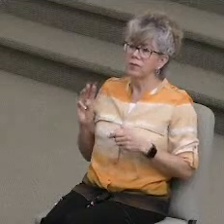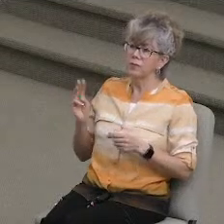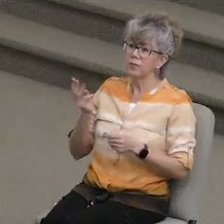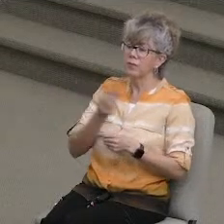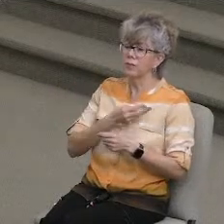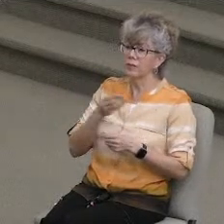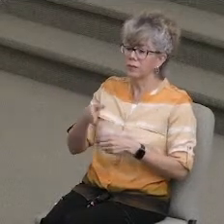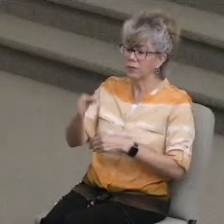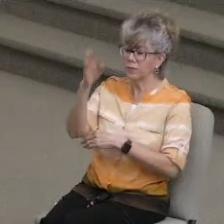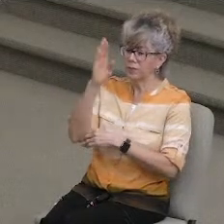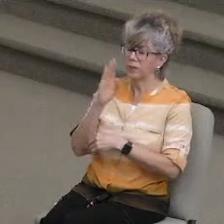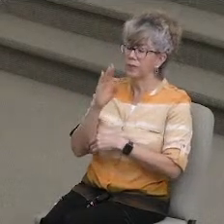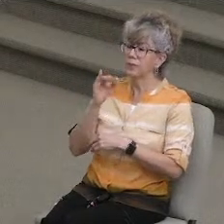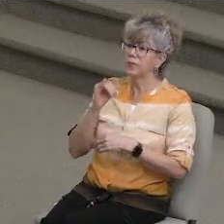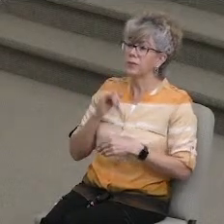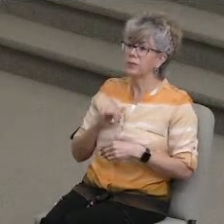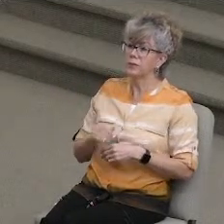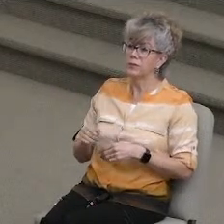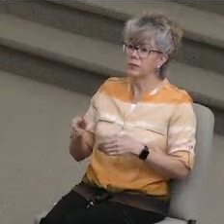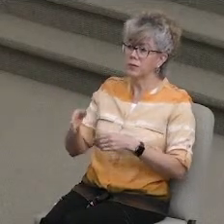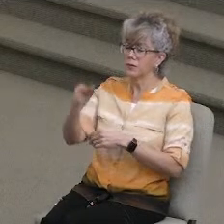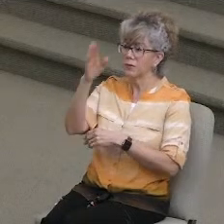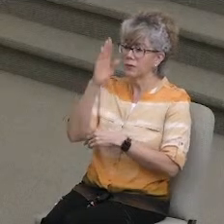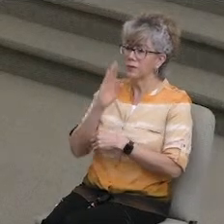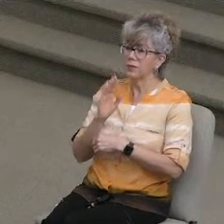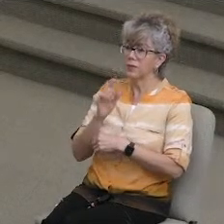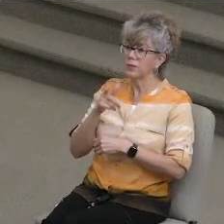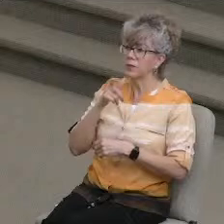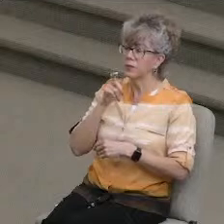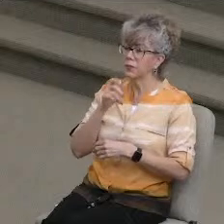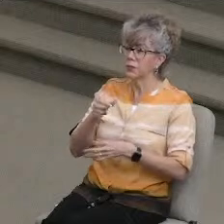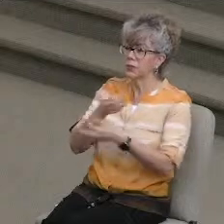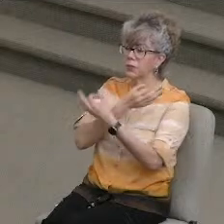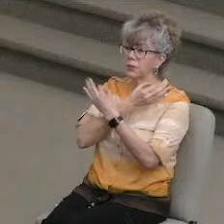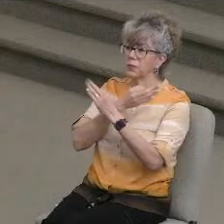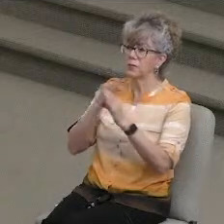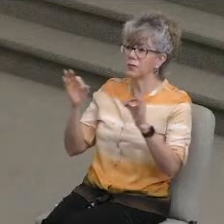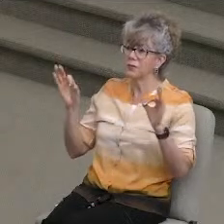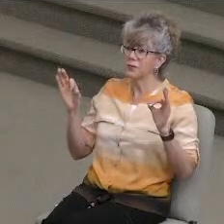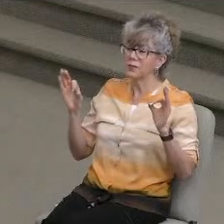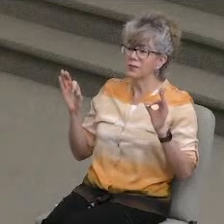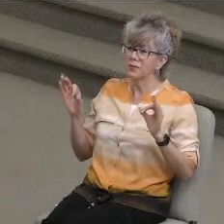saves. Our God is a God who